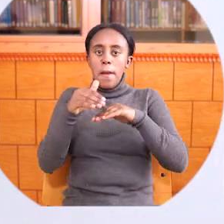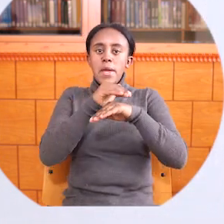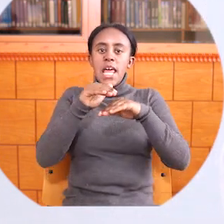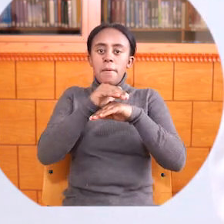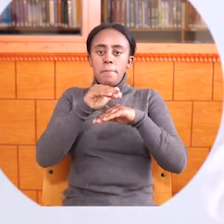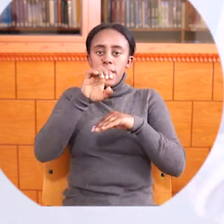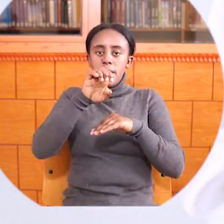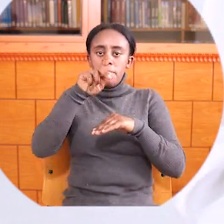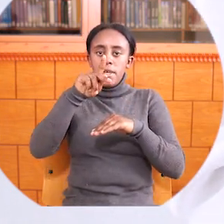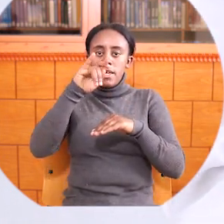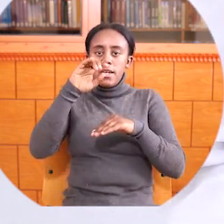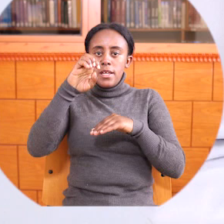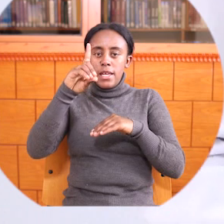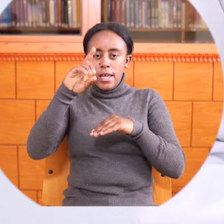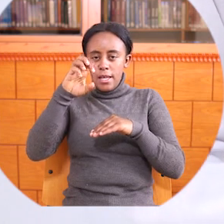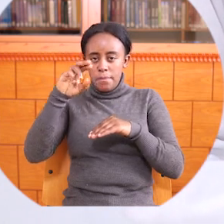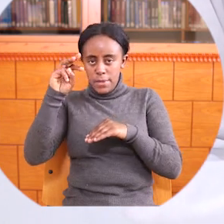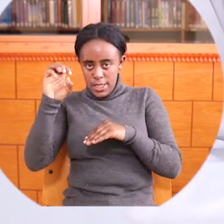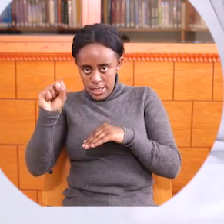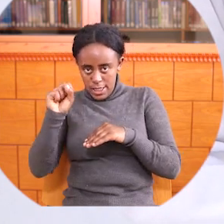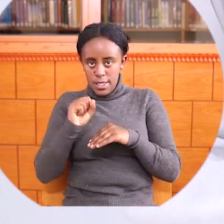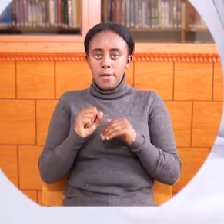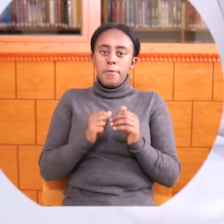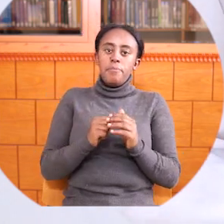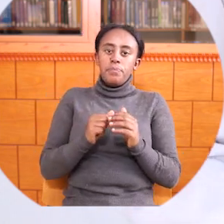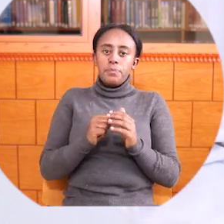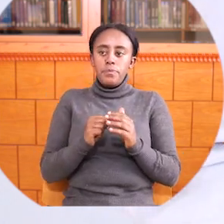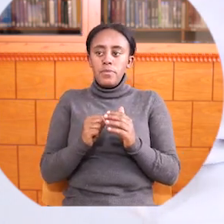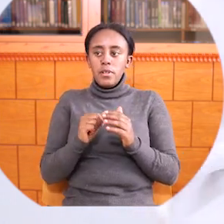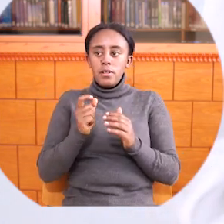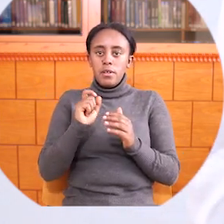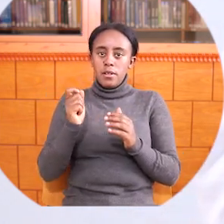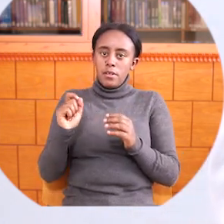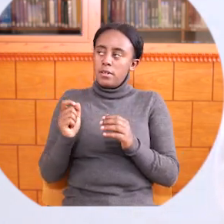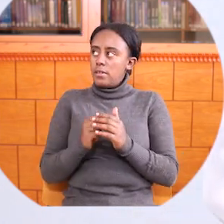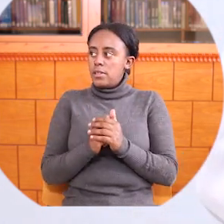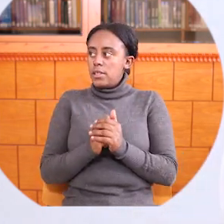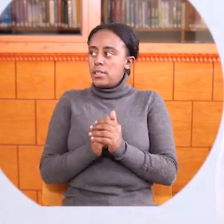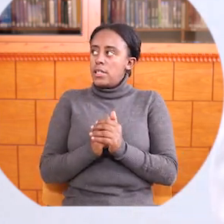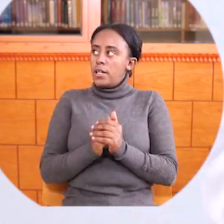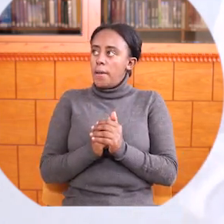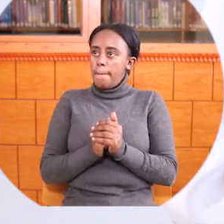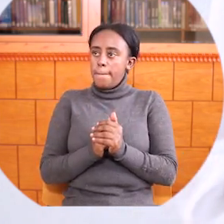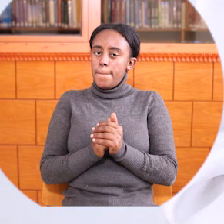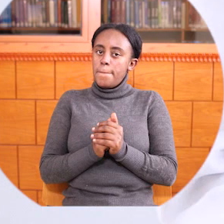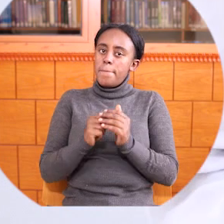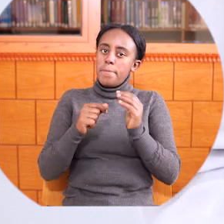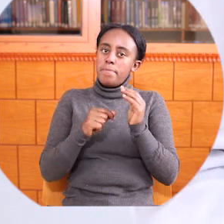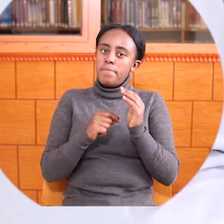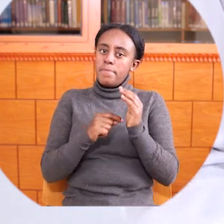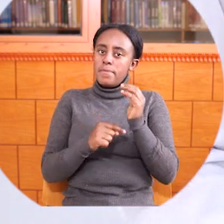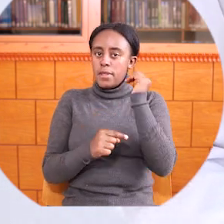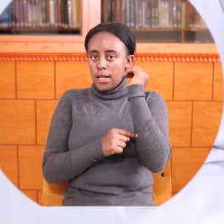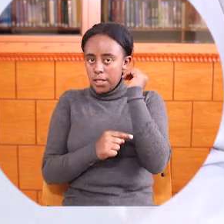epidermis. Epidermis is the outer coverage of a stem used for protecting the stem from different